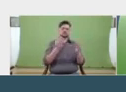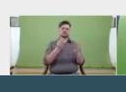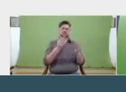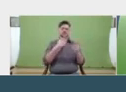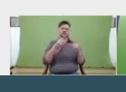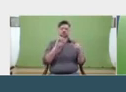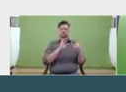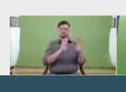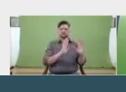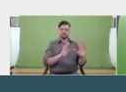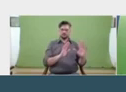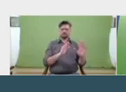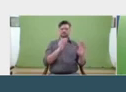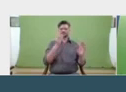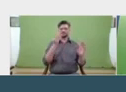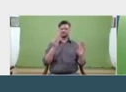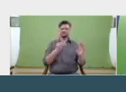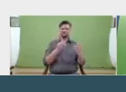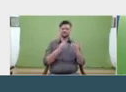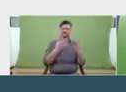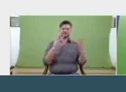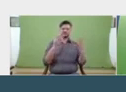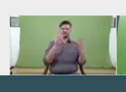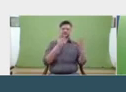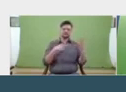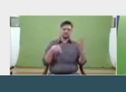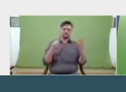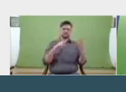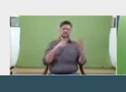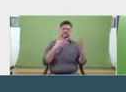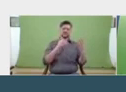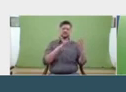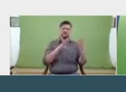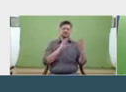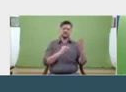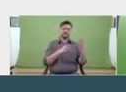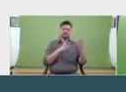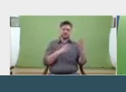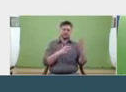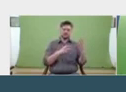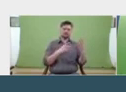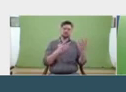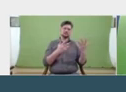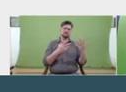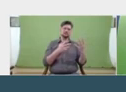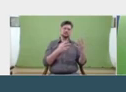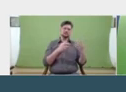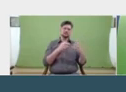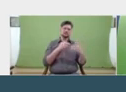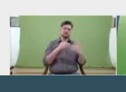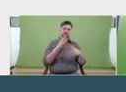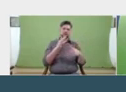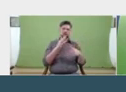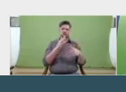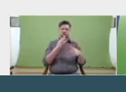and you see lots there lots of them in uh africa and lots of them in uh middle uh this thing